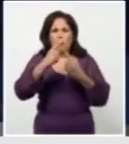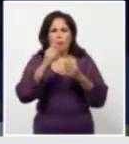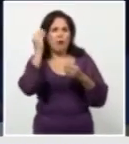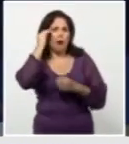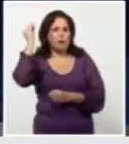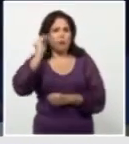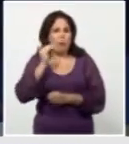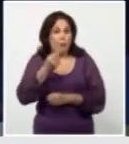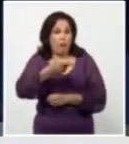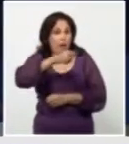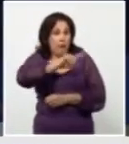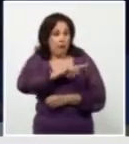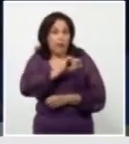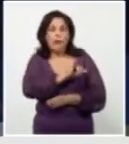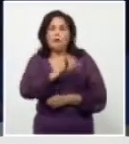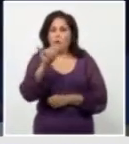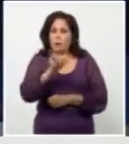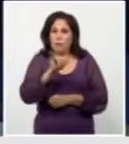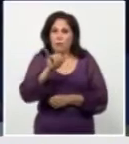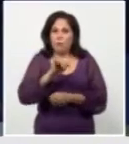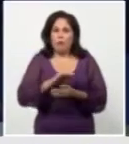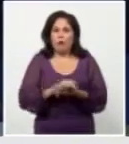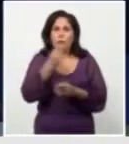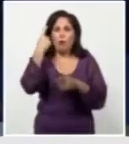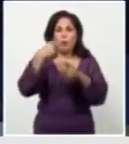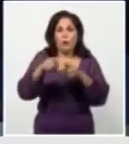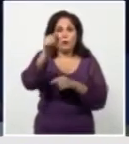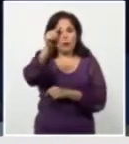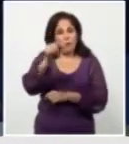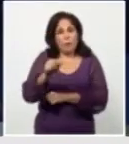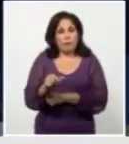Yesterday, another female patient